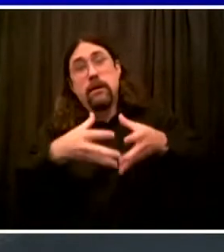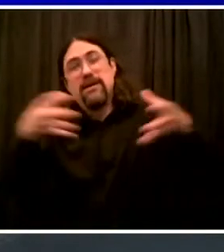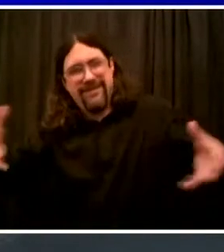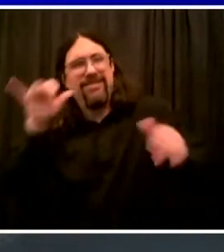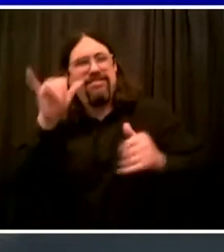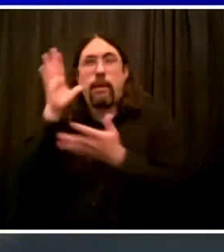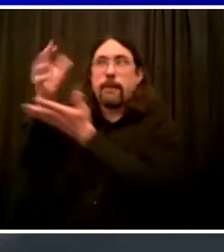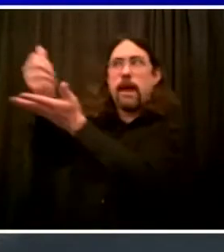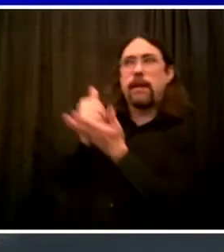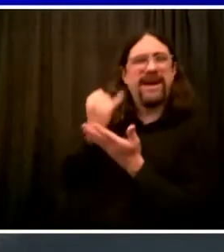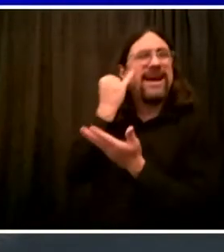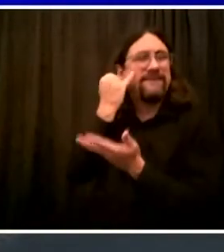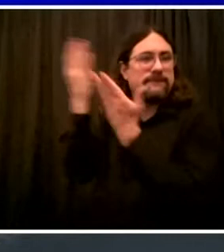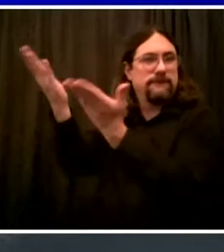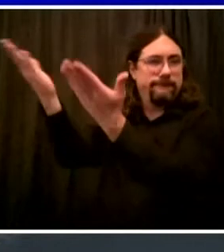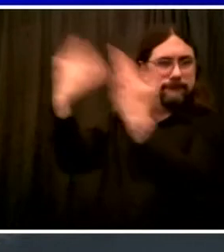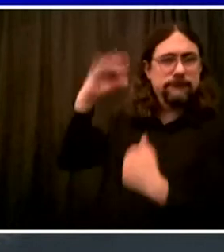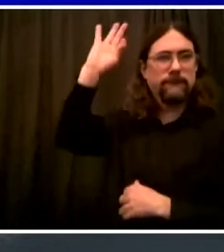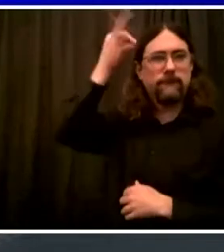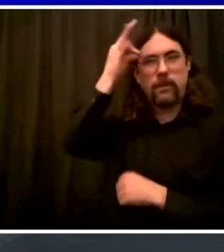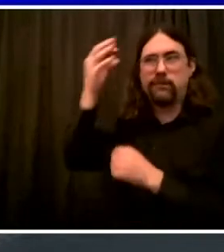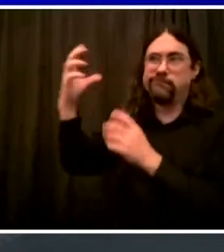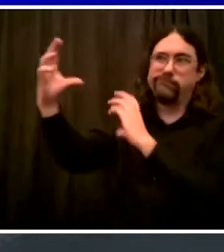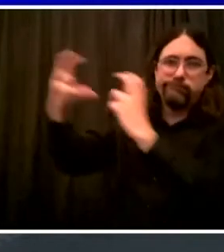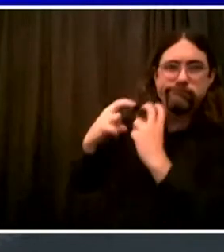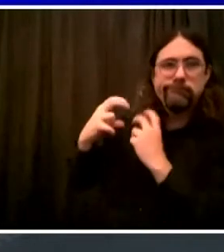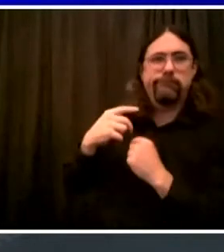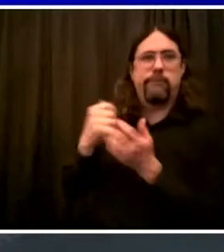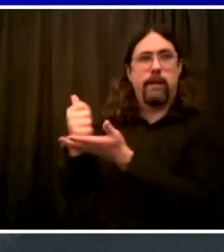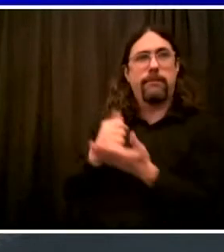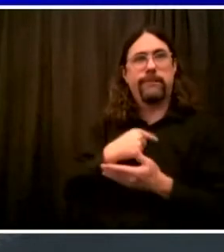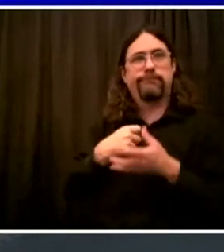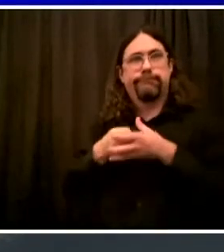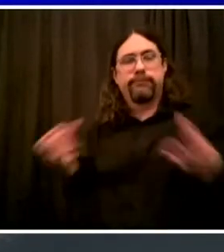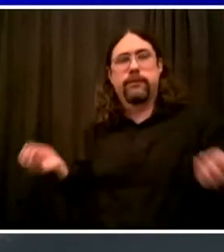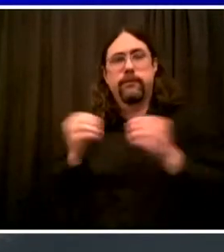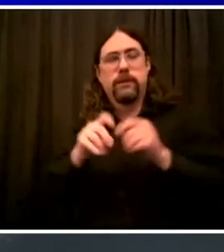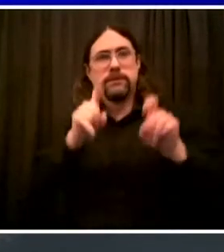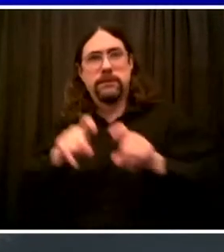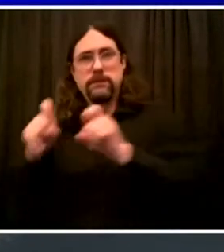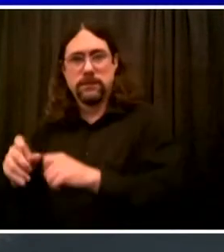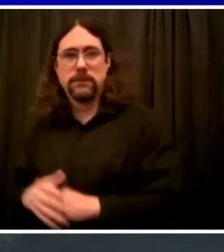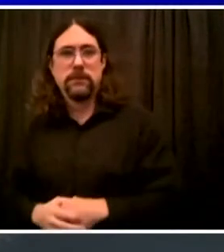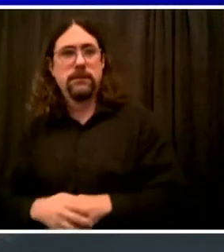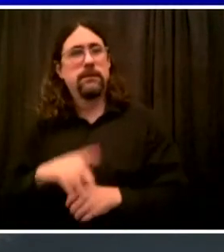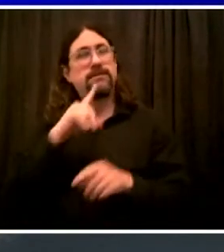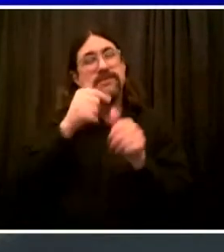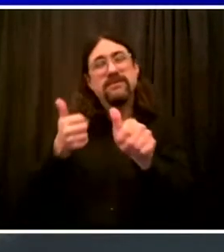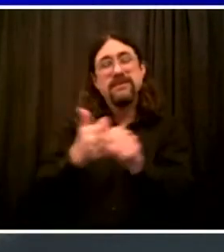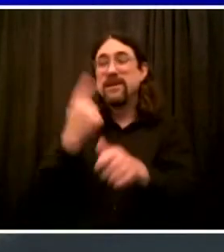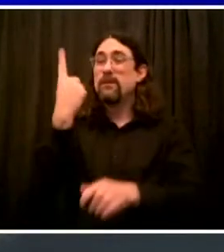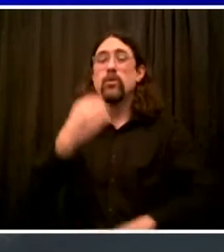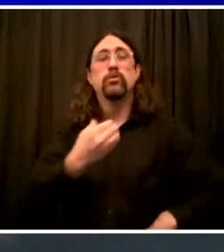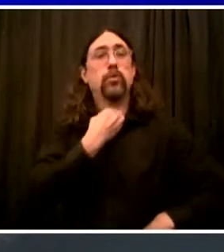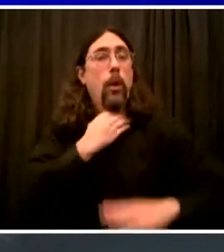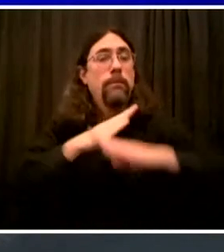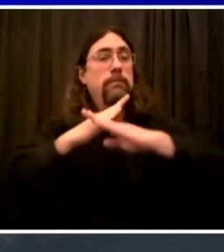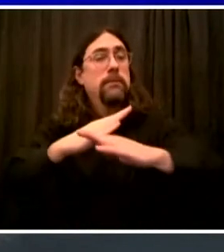getting more and more lab capacity. But knowing that this month we will get to 20,000 tests a day, and I think surpass that